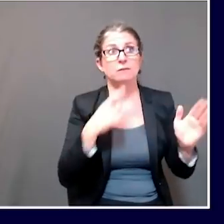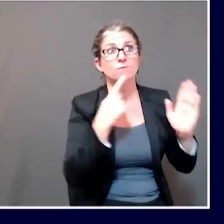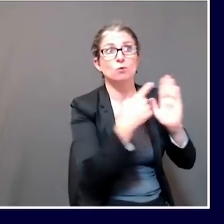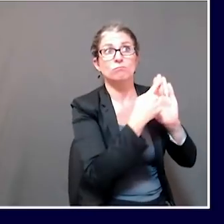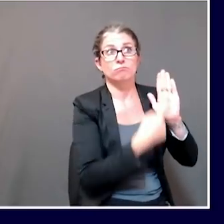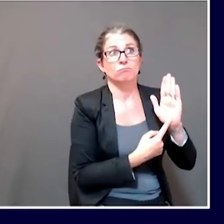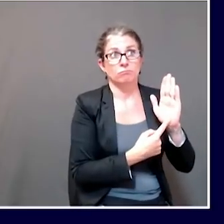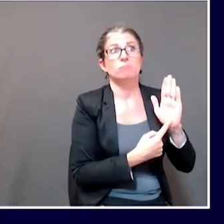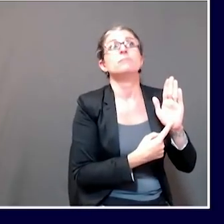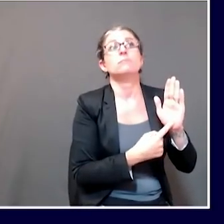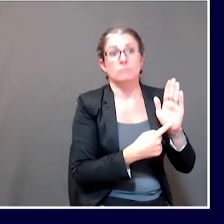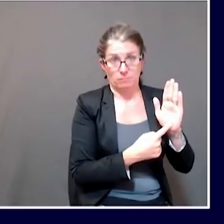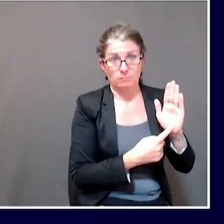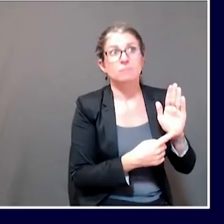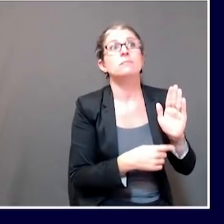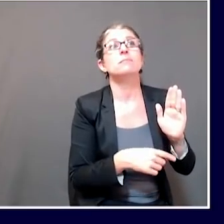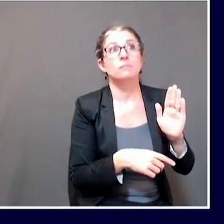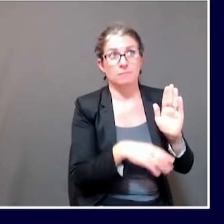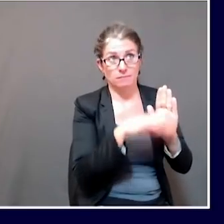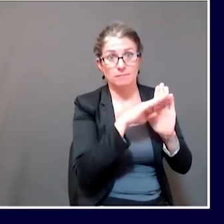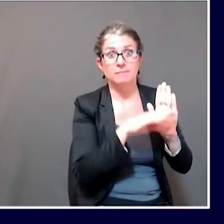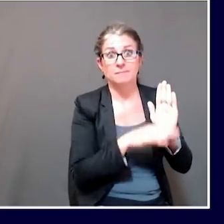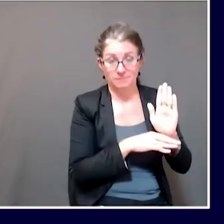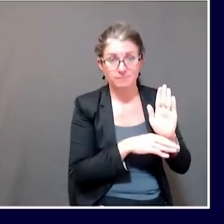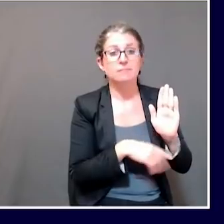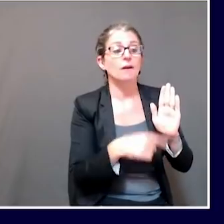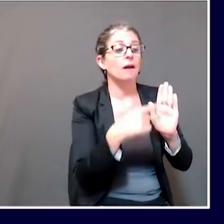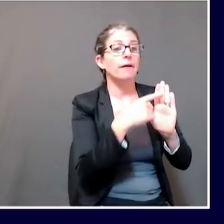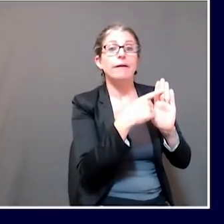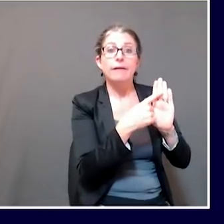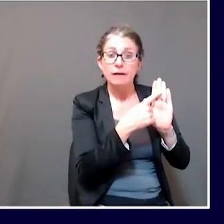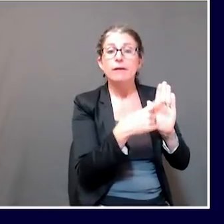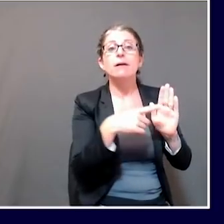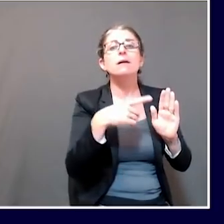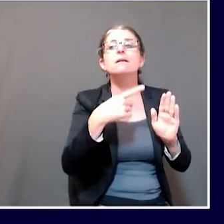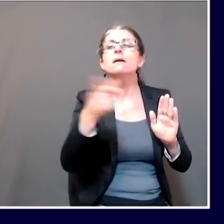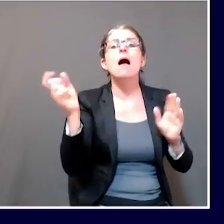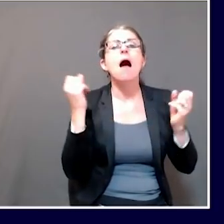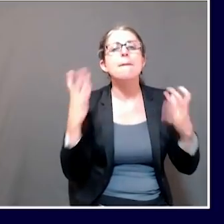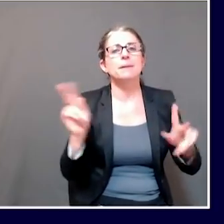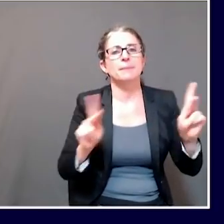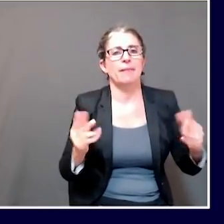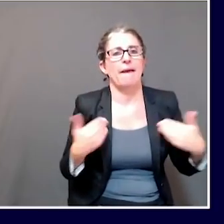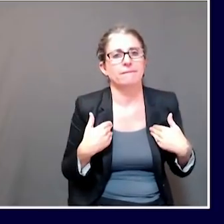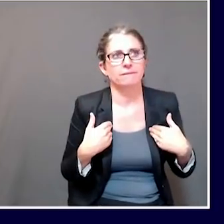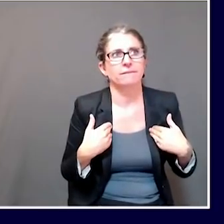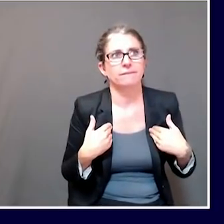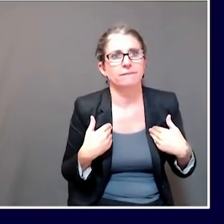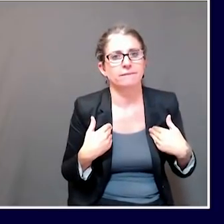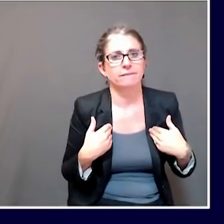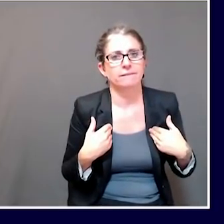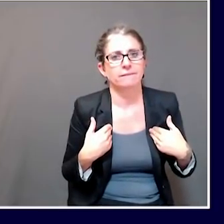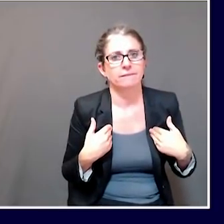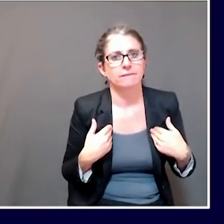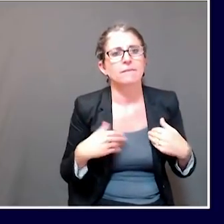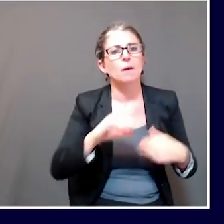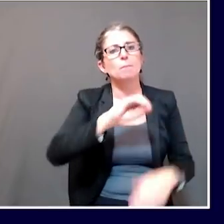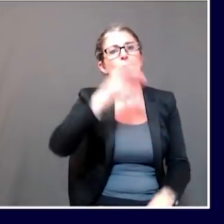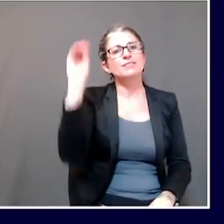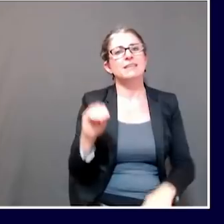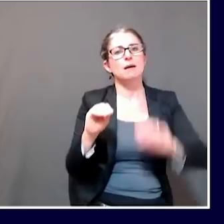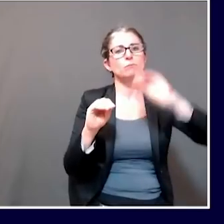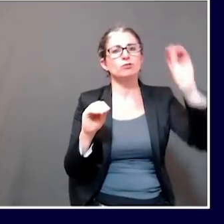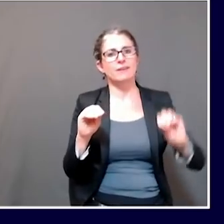number of cases adjusted for population in any of those states, as we're thinking about granting them an